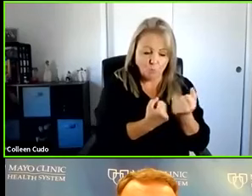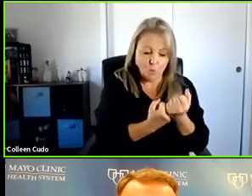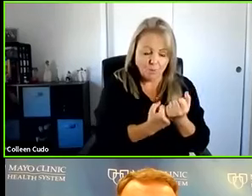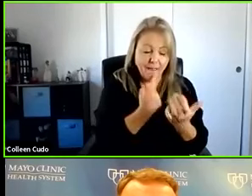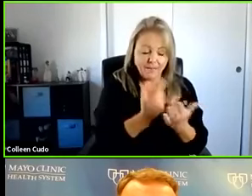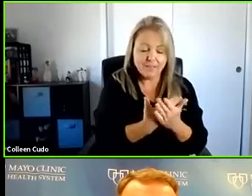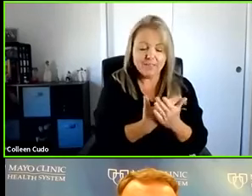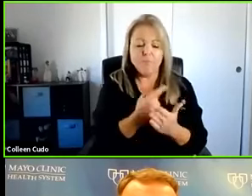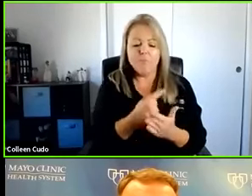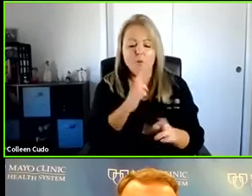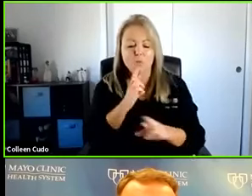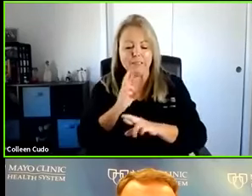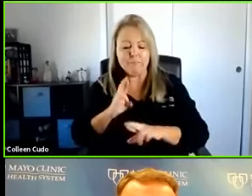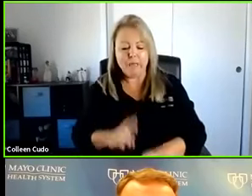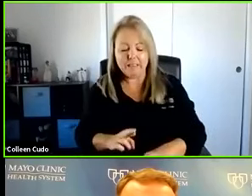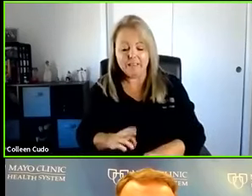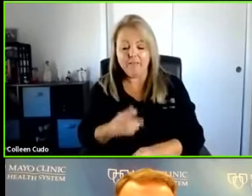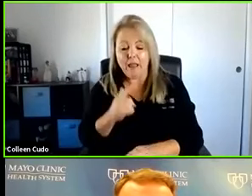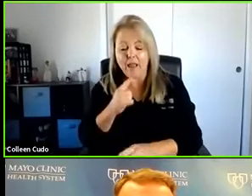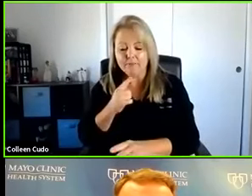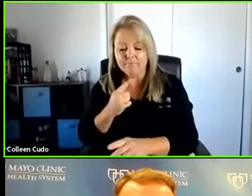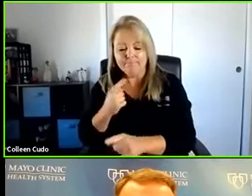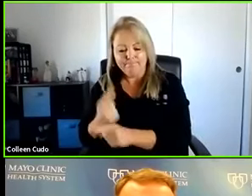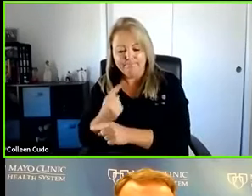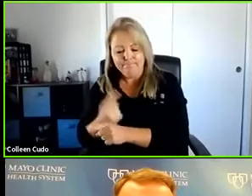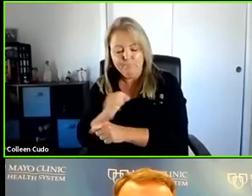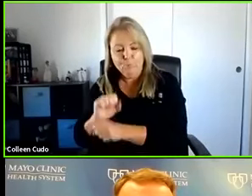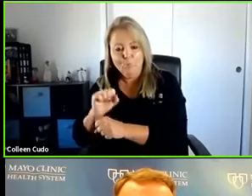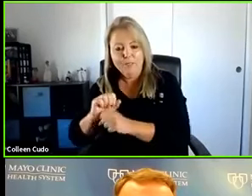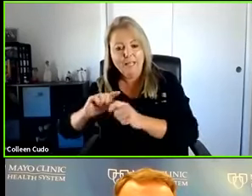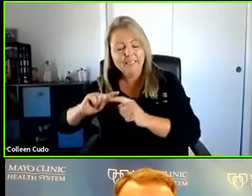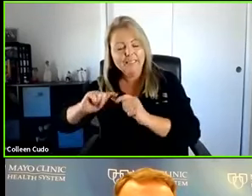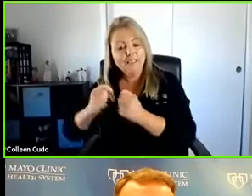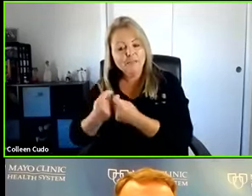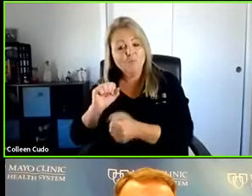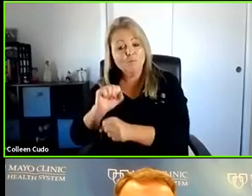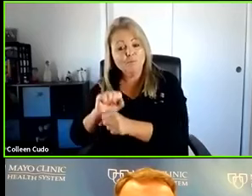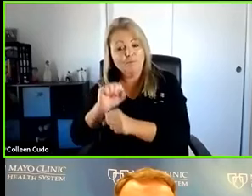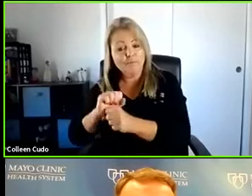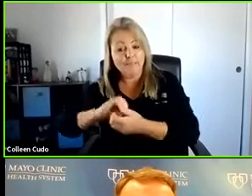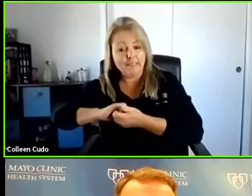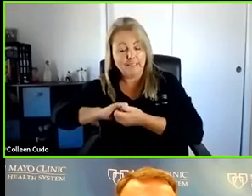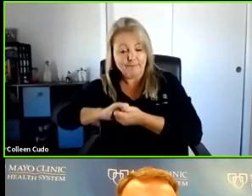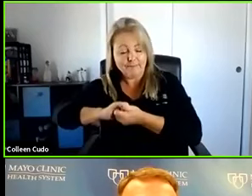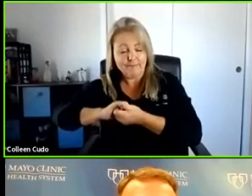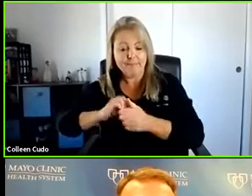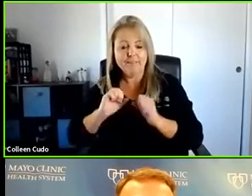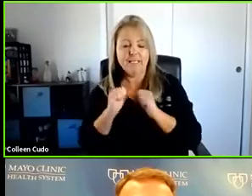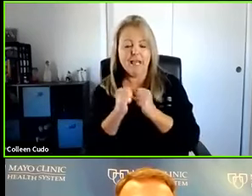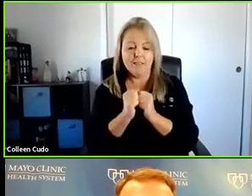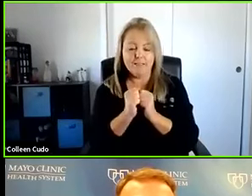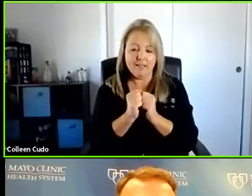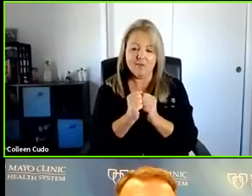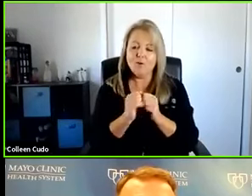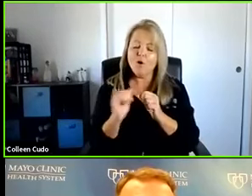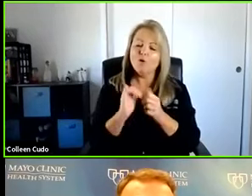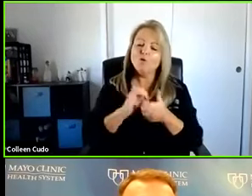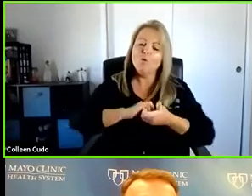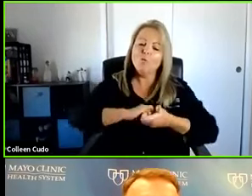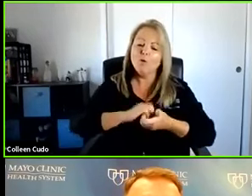we're working as a team to learn from each other. So that's been really valuable. We've also partnered